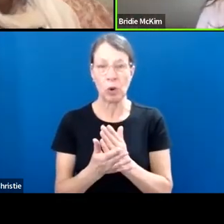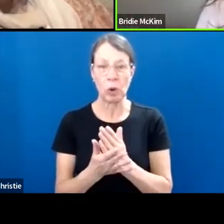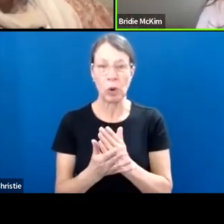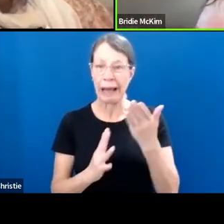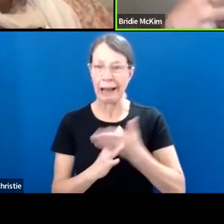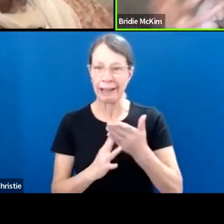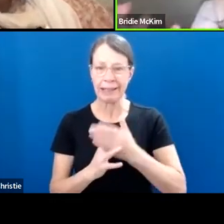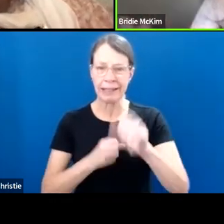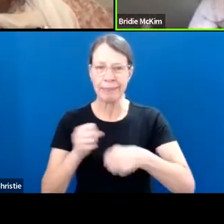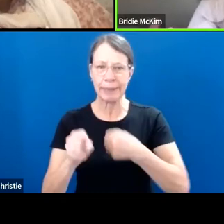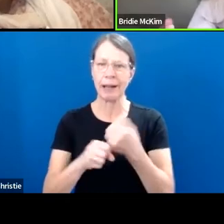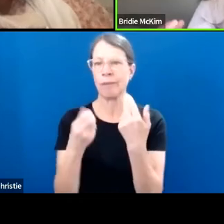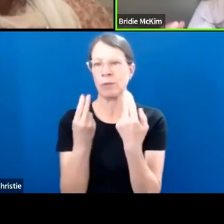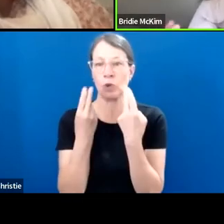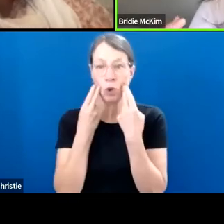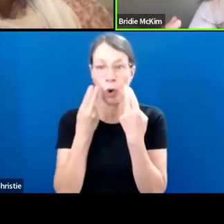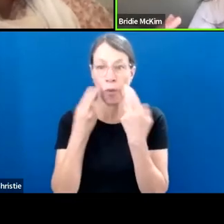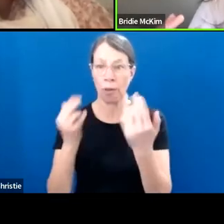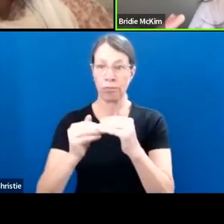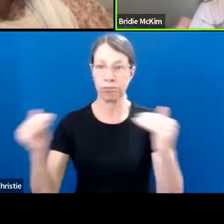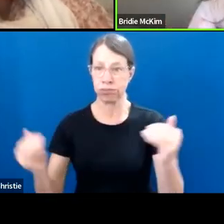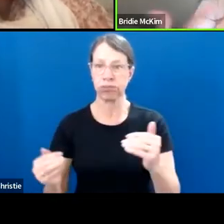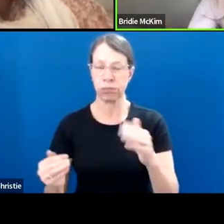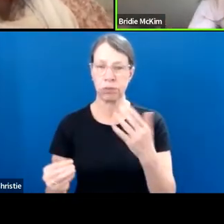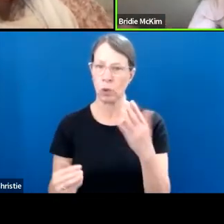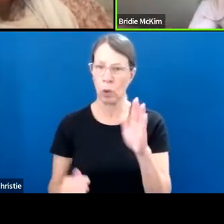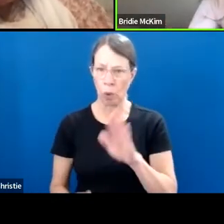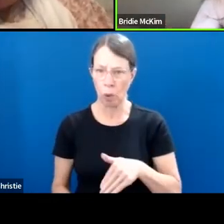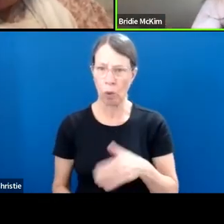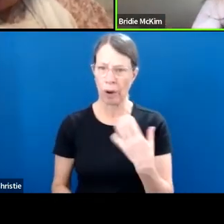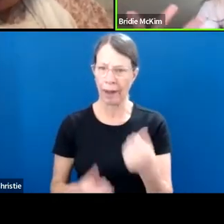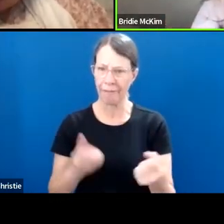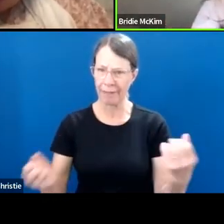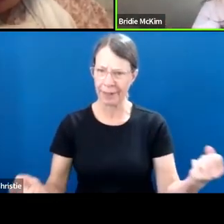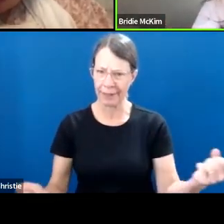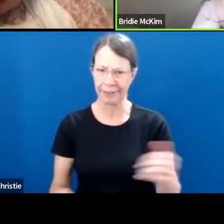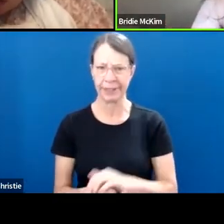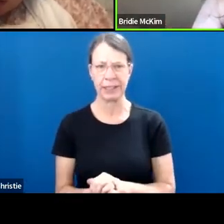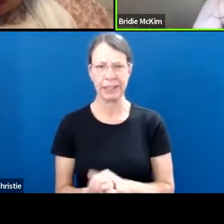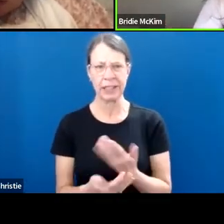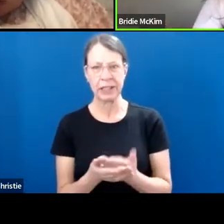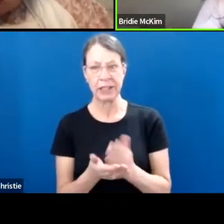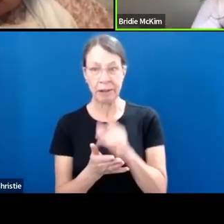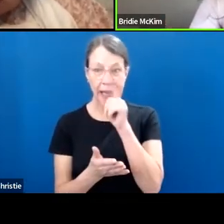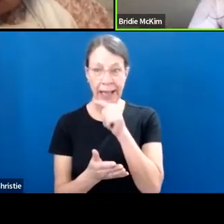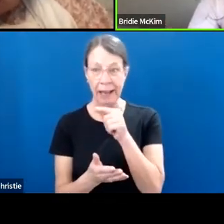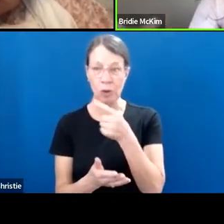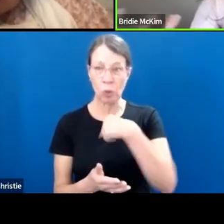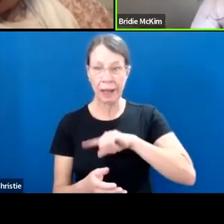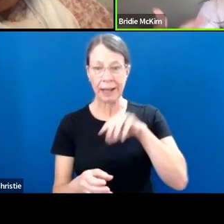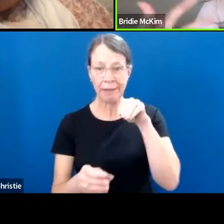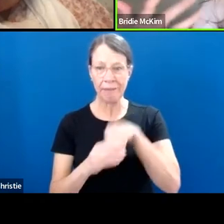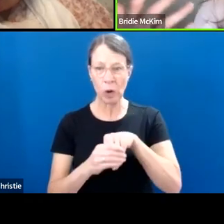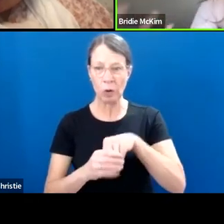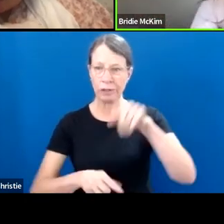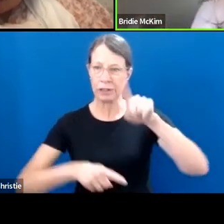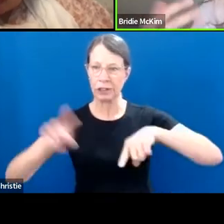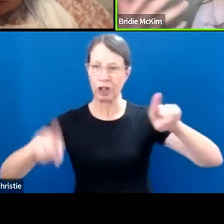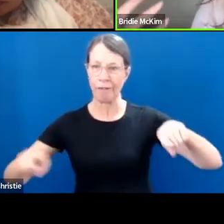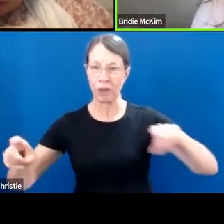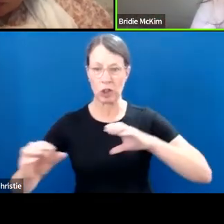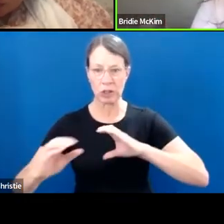the standard? What can we be doing to be a part of the diversity conversation as well? Because even in that